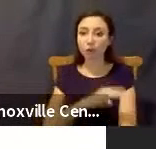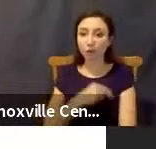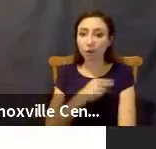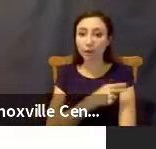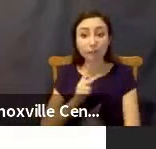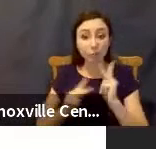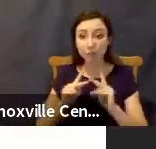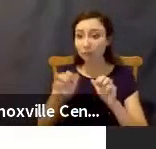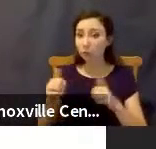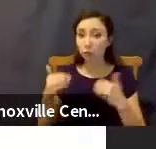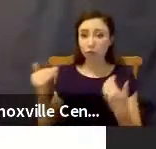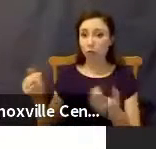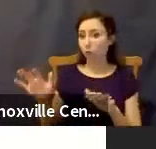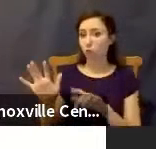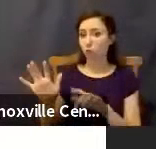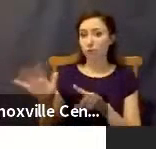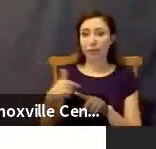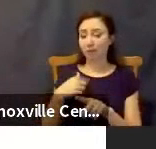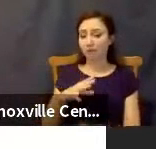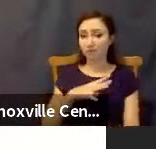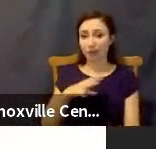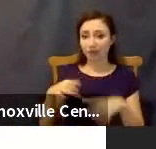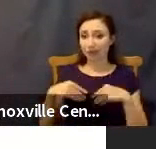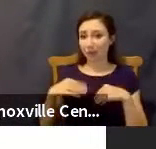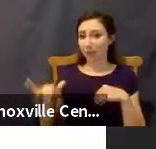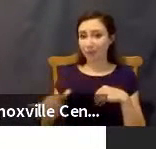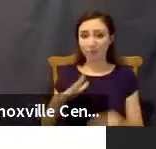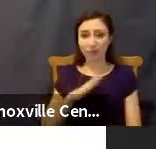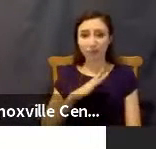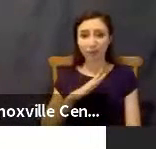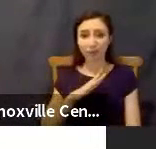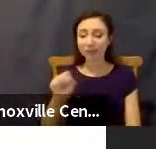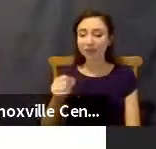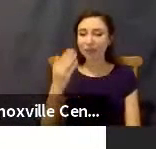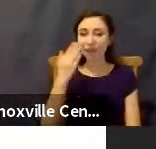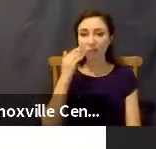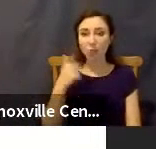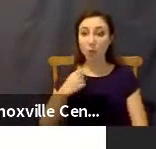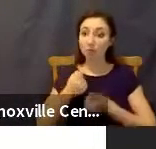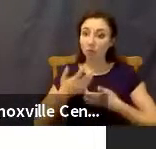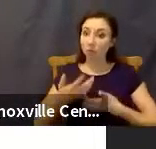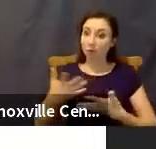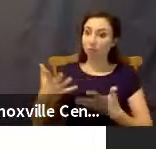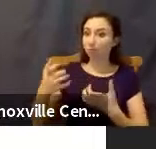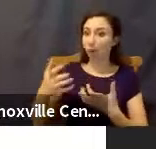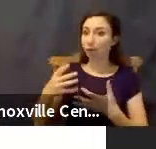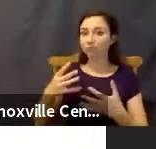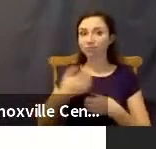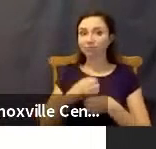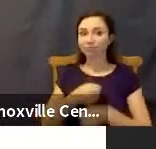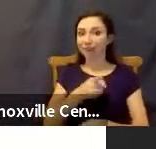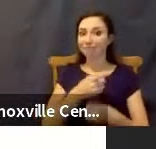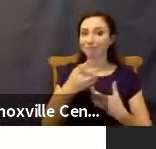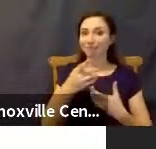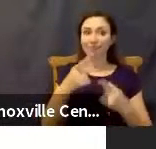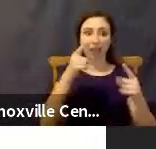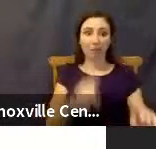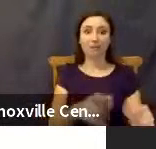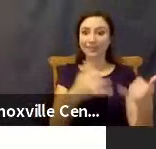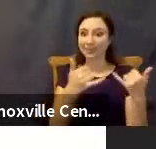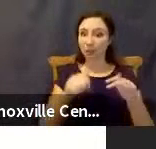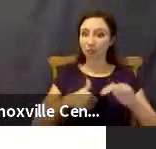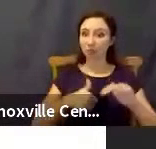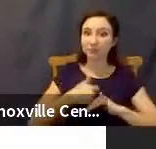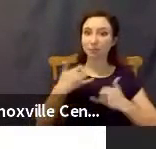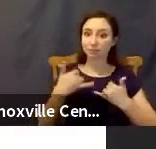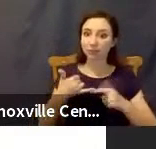folks, I mean, I'm fine with that. And yes, I know I expressed a desire to make this happen, but I think we're having, you're